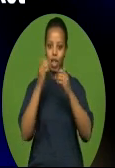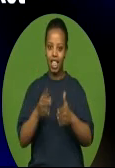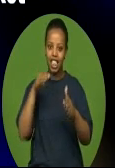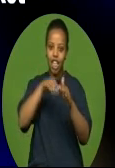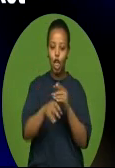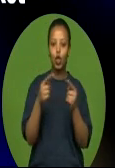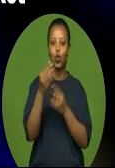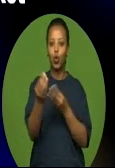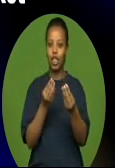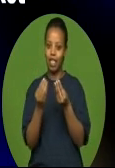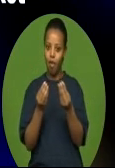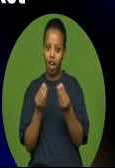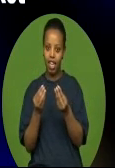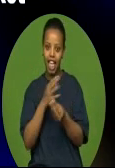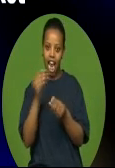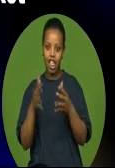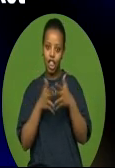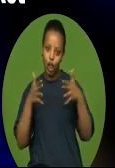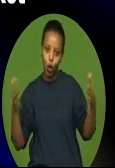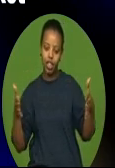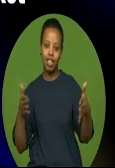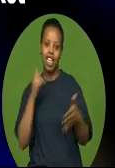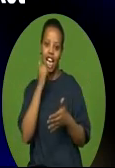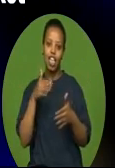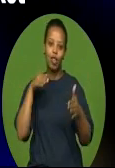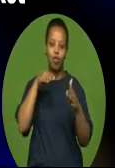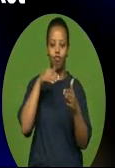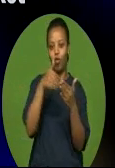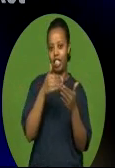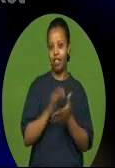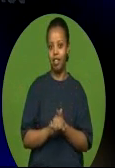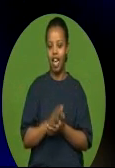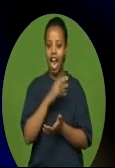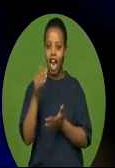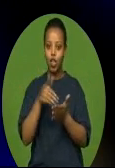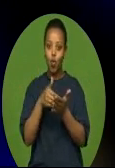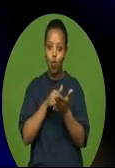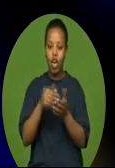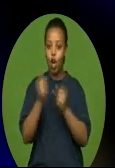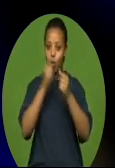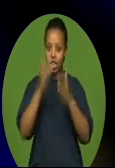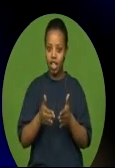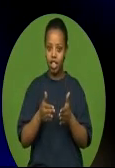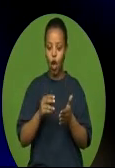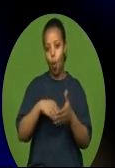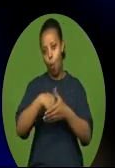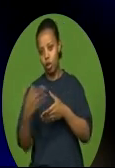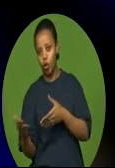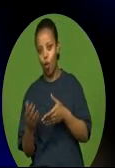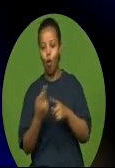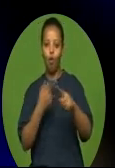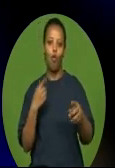Strong competitors entering to the market and saturation is reached, and weak